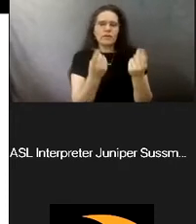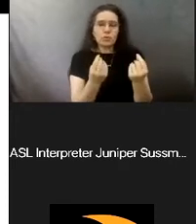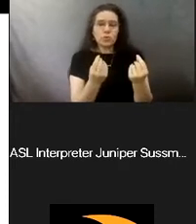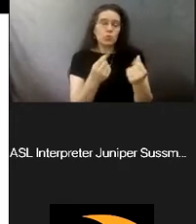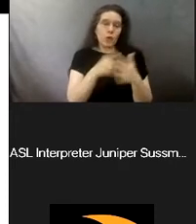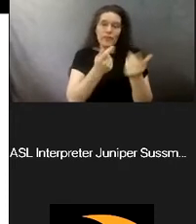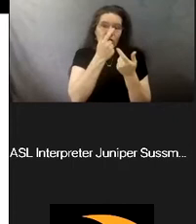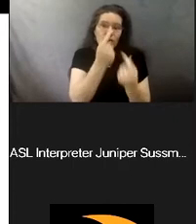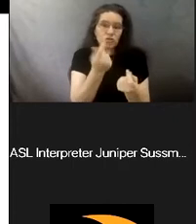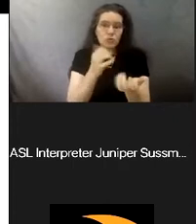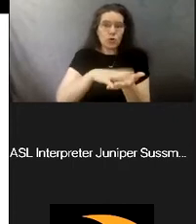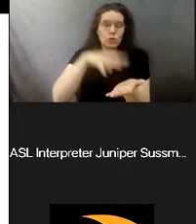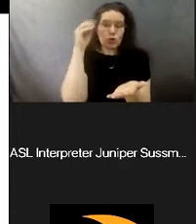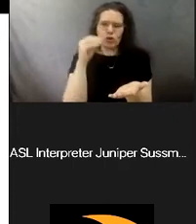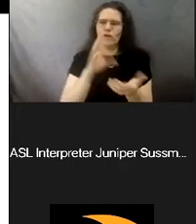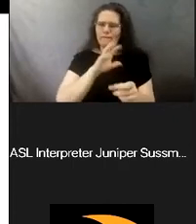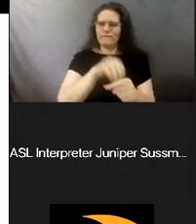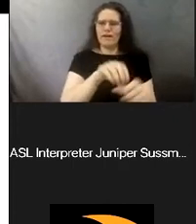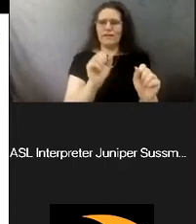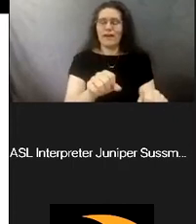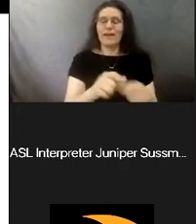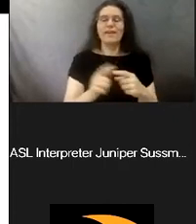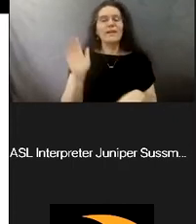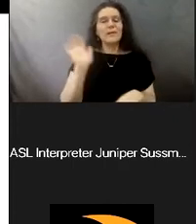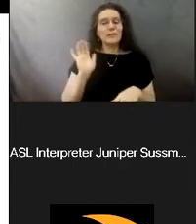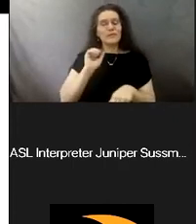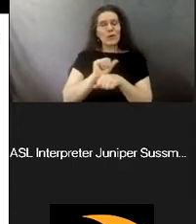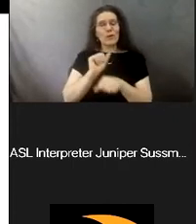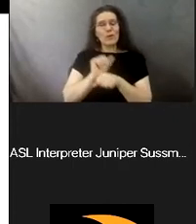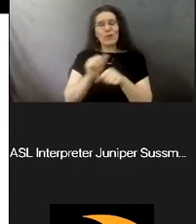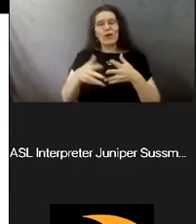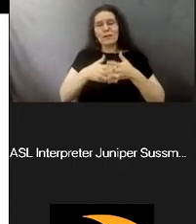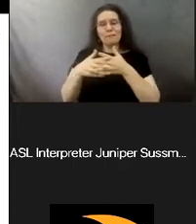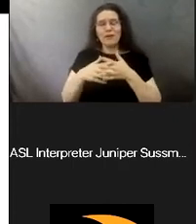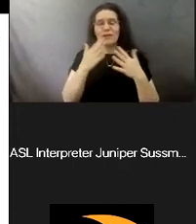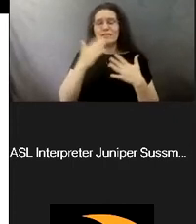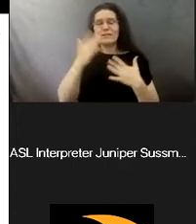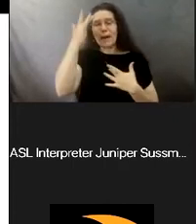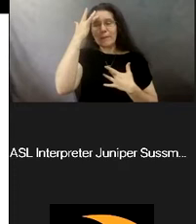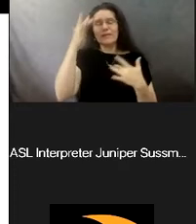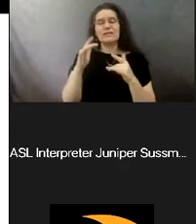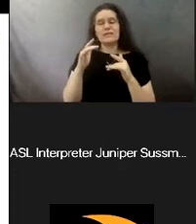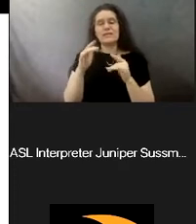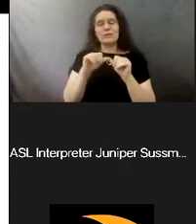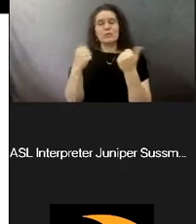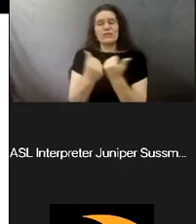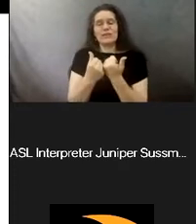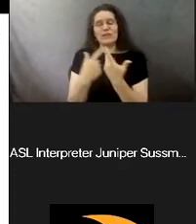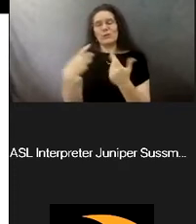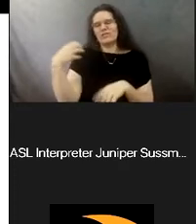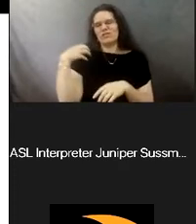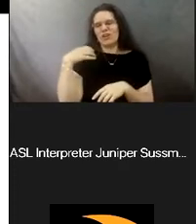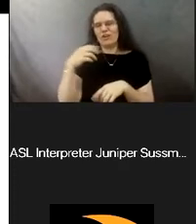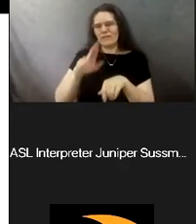I used to always tell people when I was with the American Diabetes Association and chaired the National Advocacy Committee that I am the poster child for anybody can be